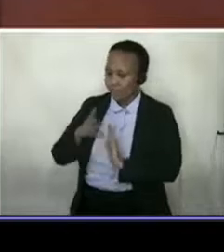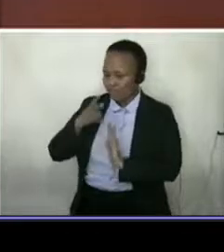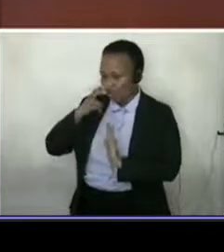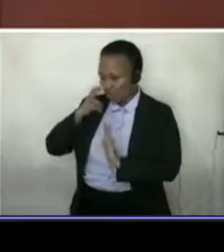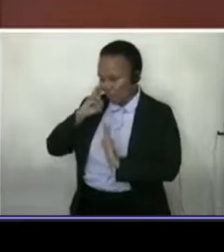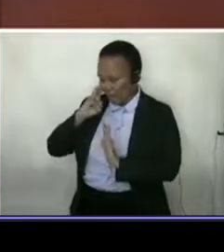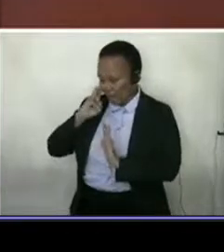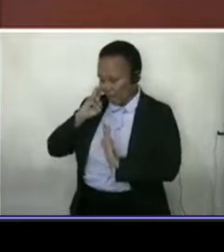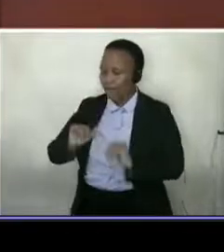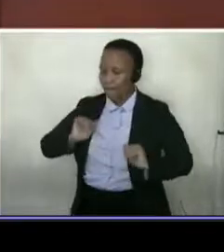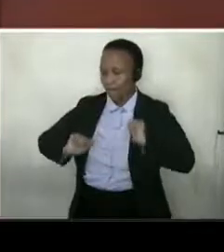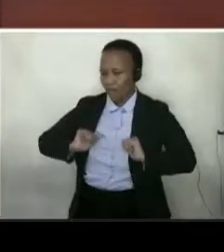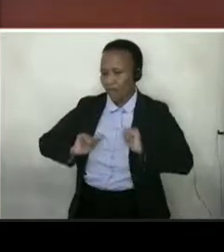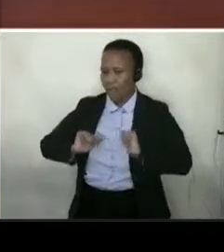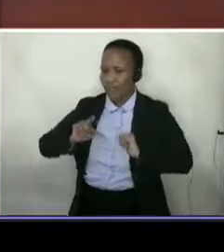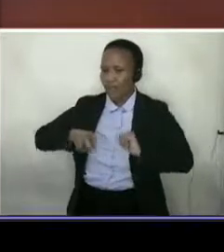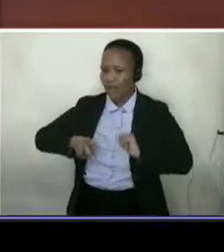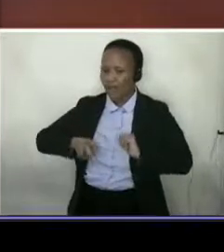and